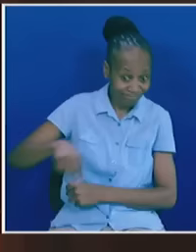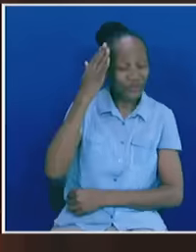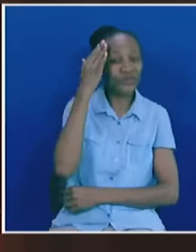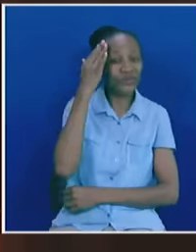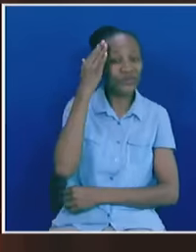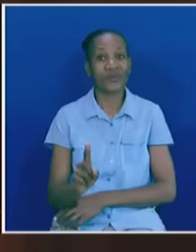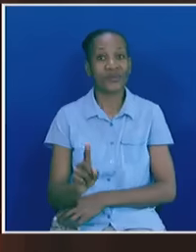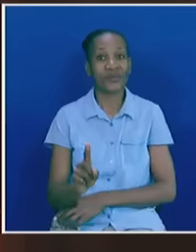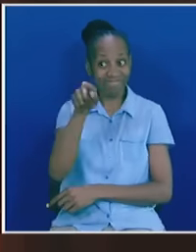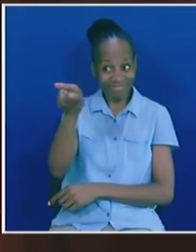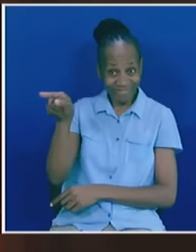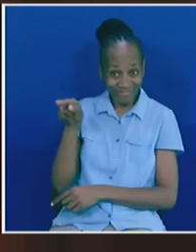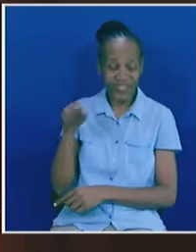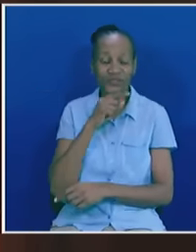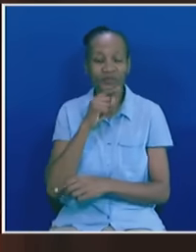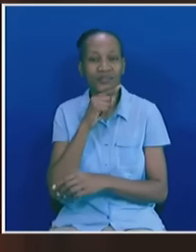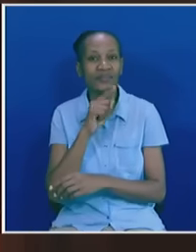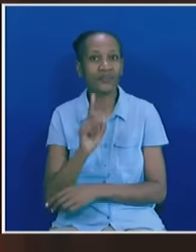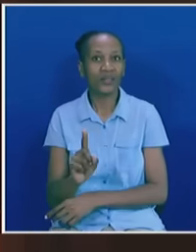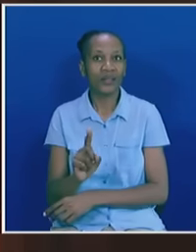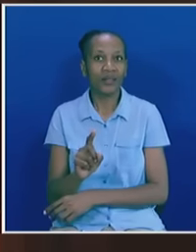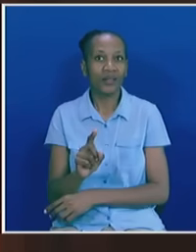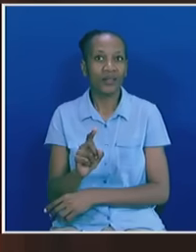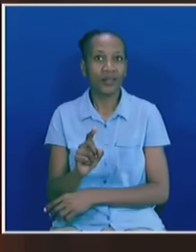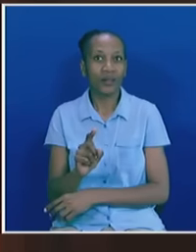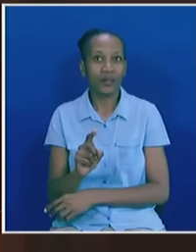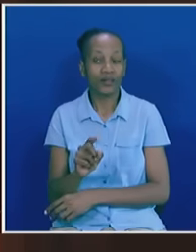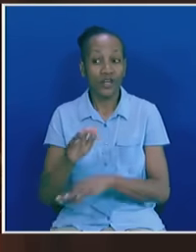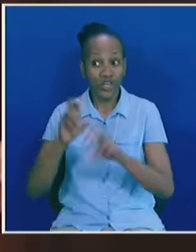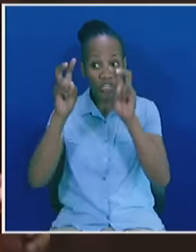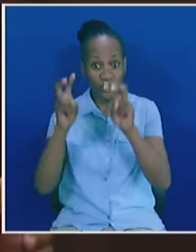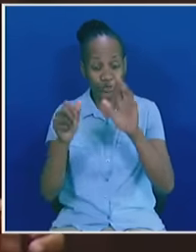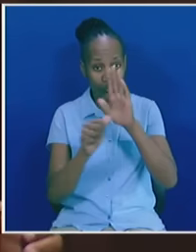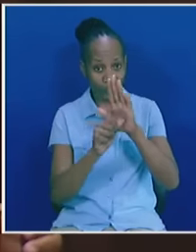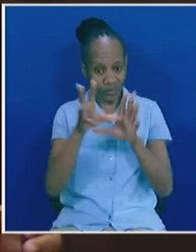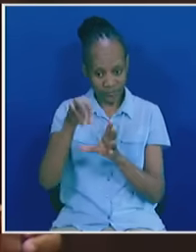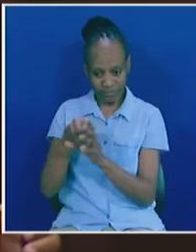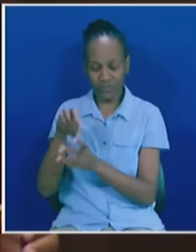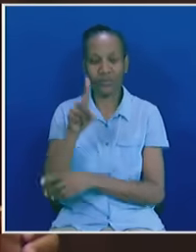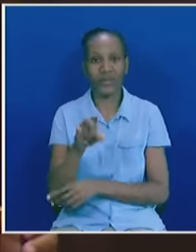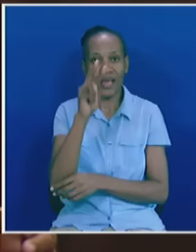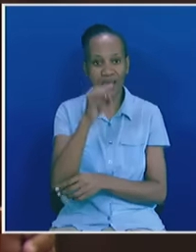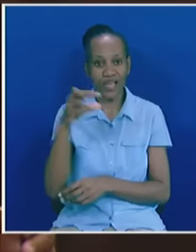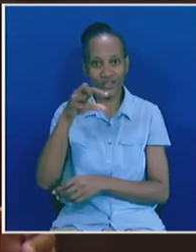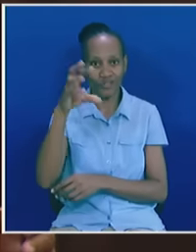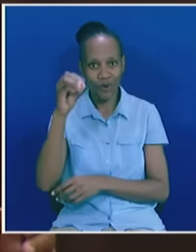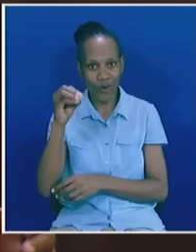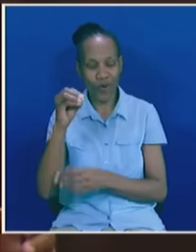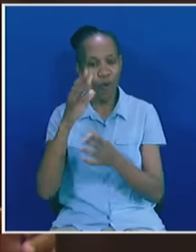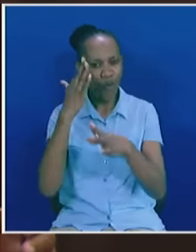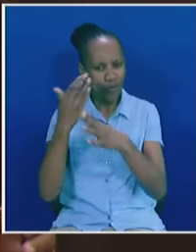and they are using certain instruments. One important issue, our NGOs, they play an important